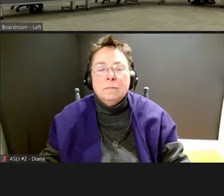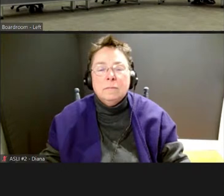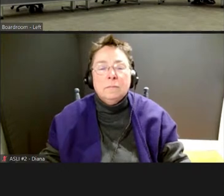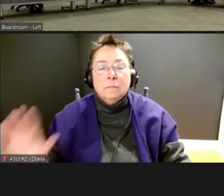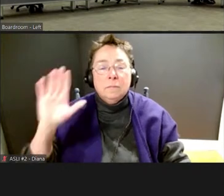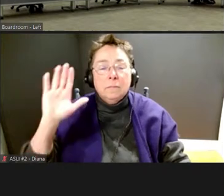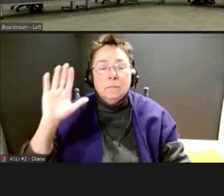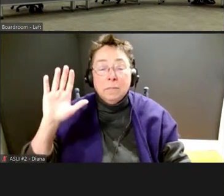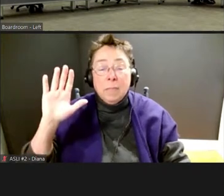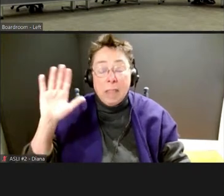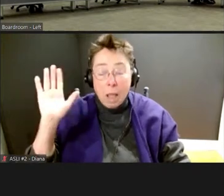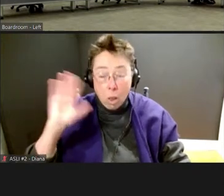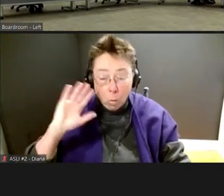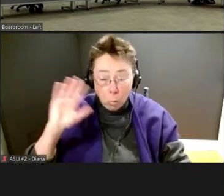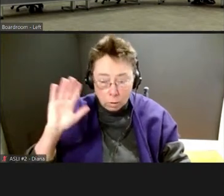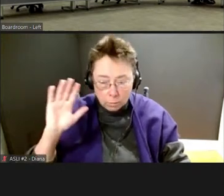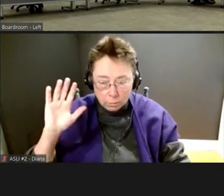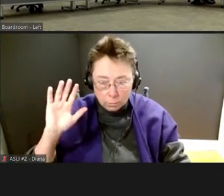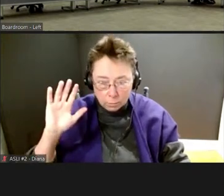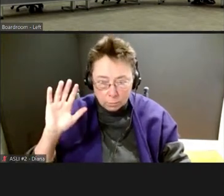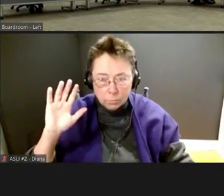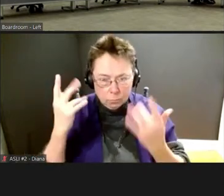Hello?